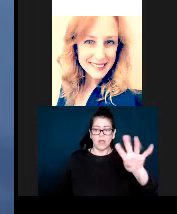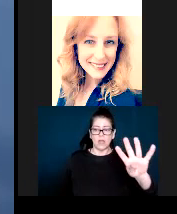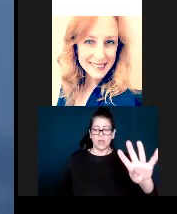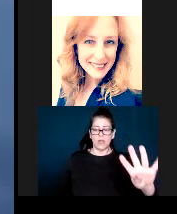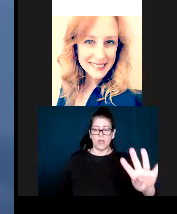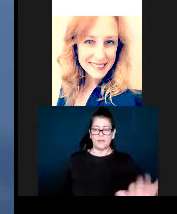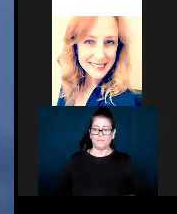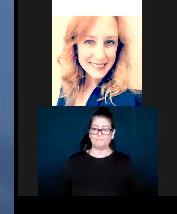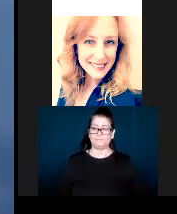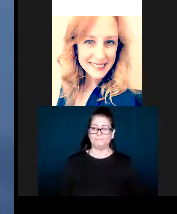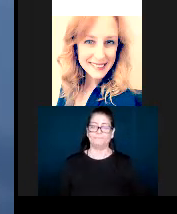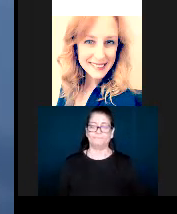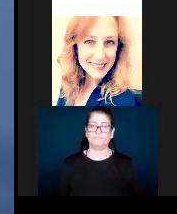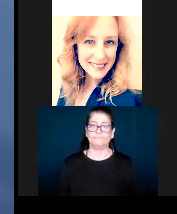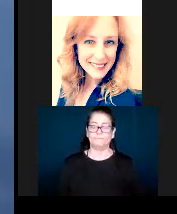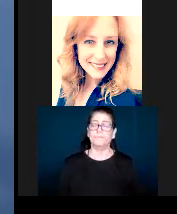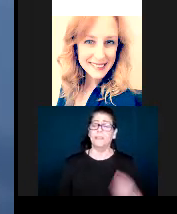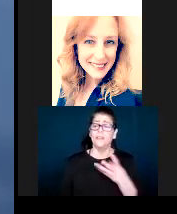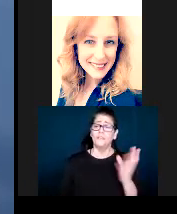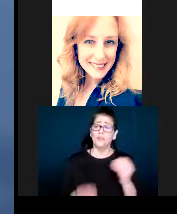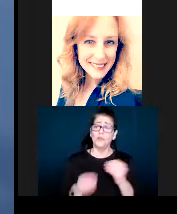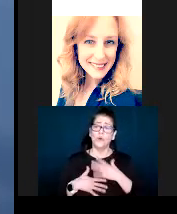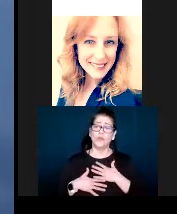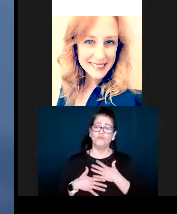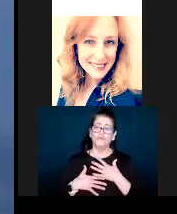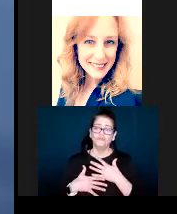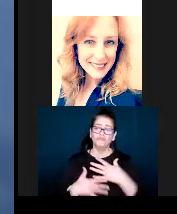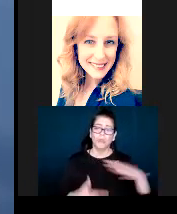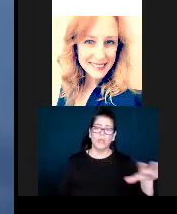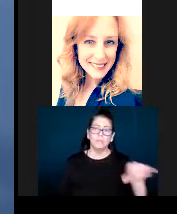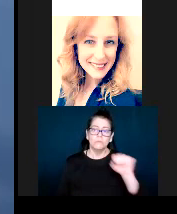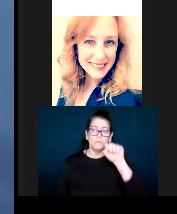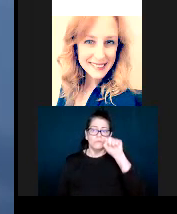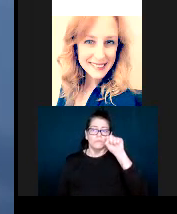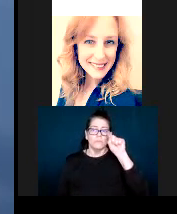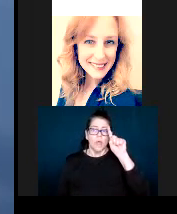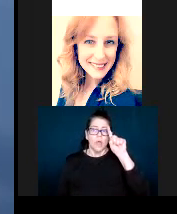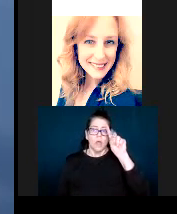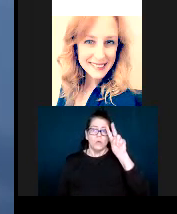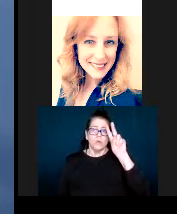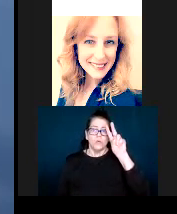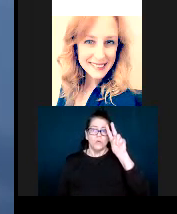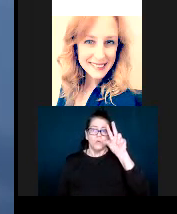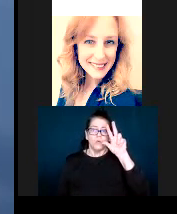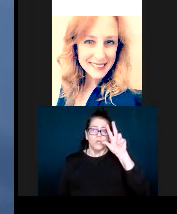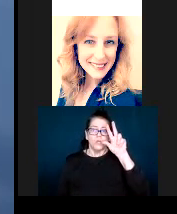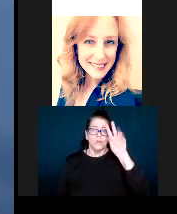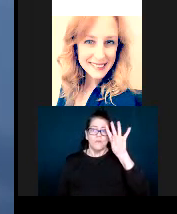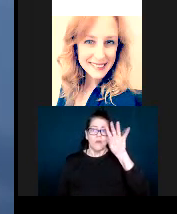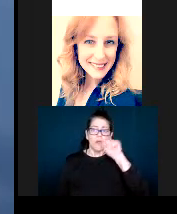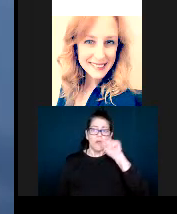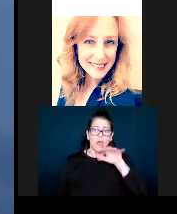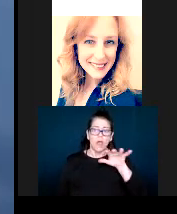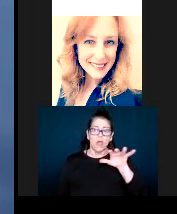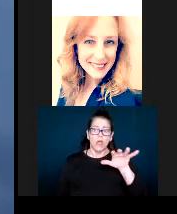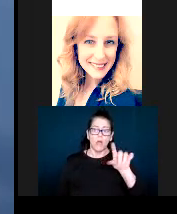4. Take a few more deep breaths like this one at your own pace, at your own count, whatever feels